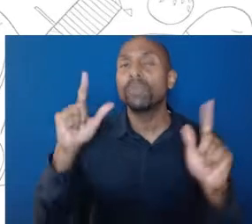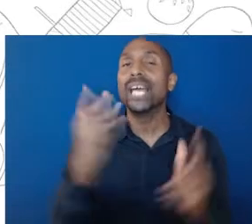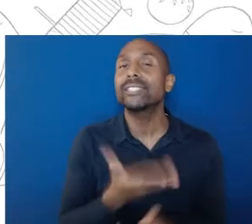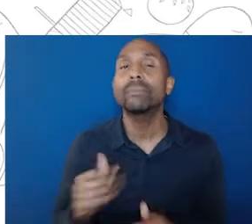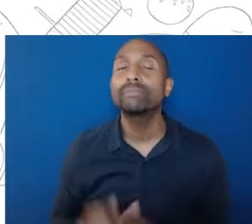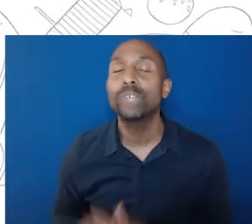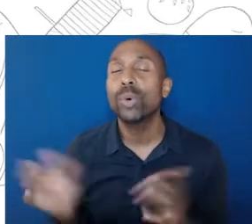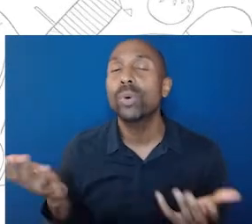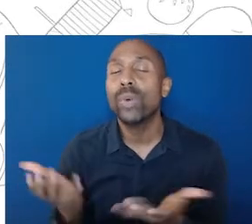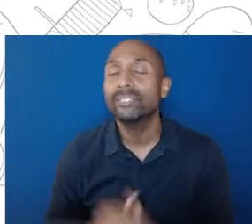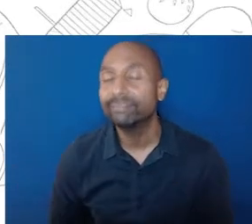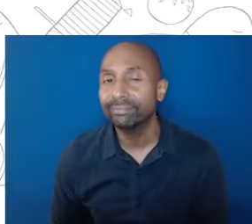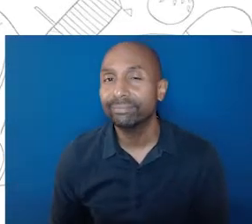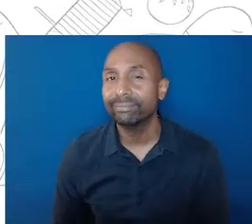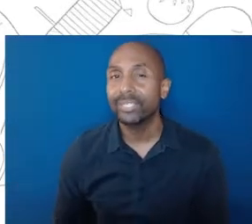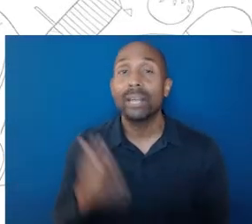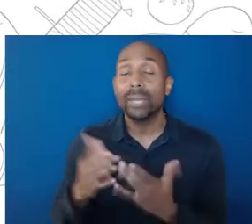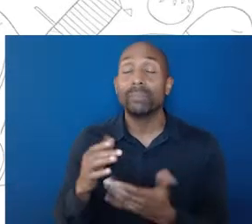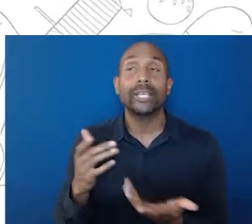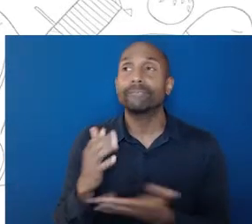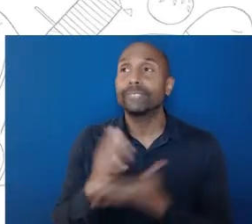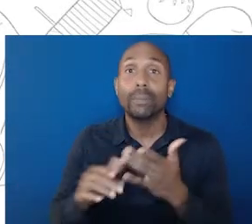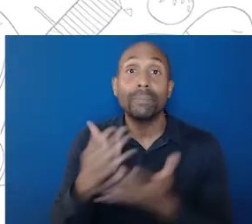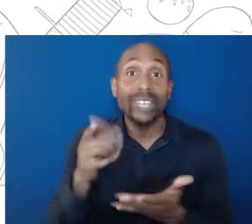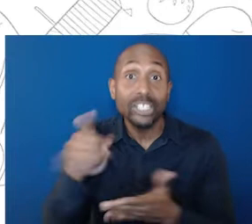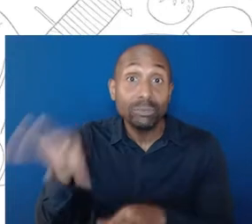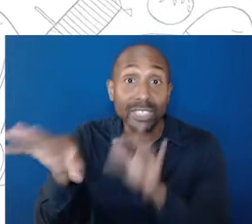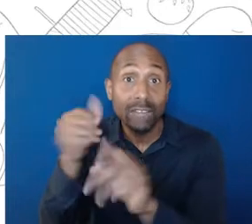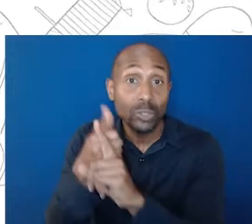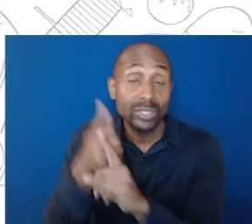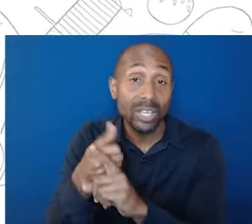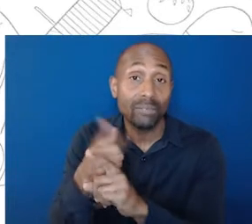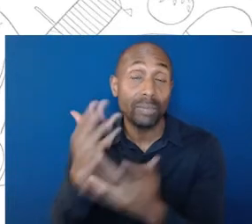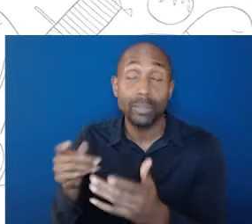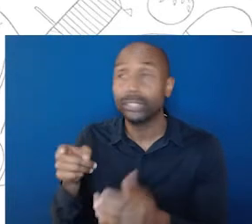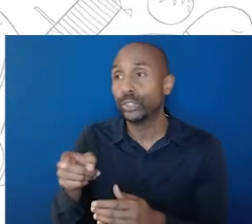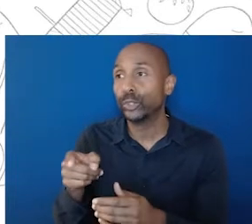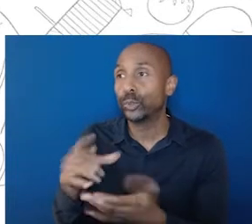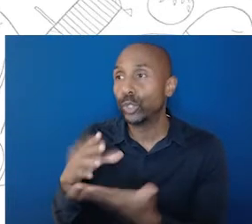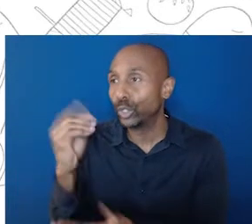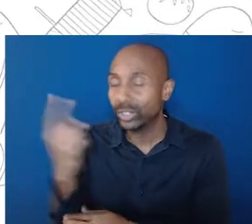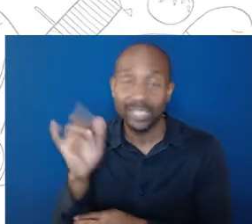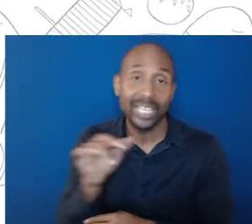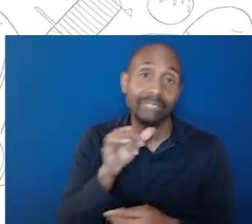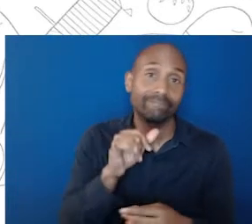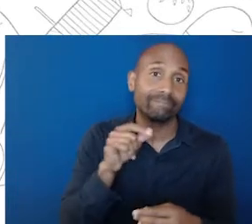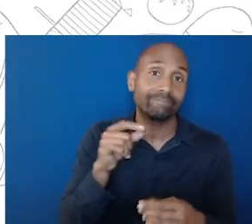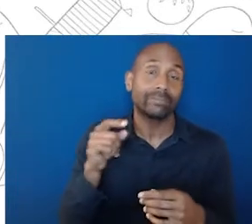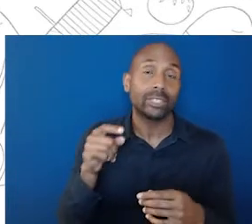But what are some of the things that might have been discoveries that you didn't expect, for example, at